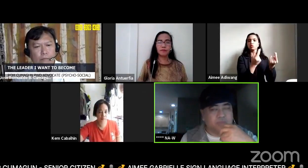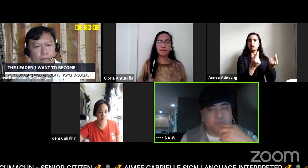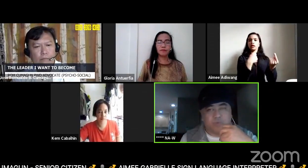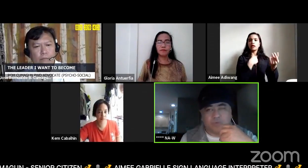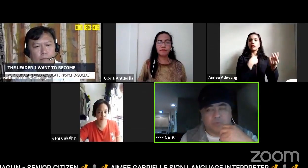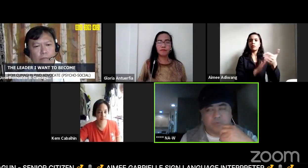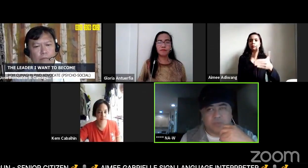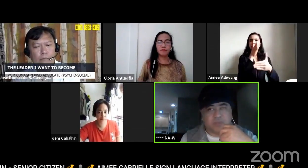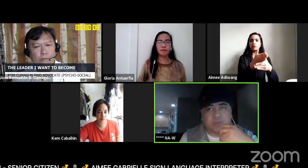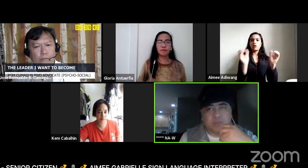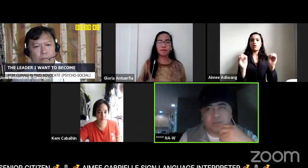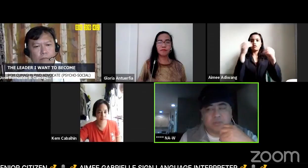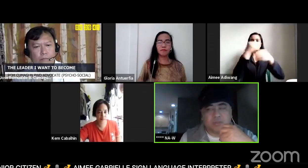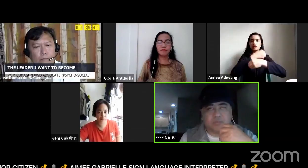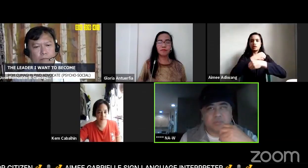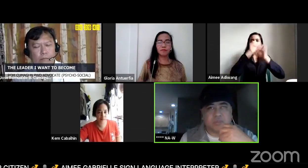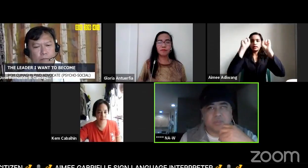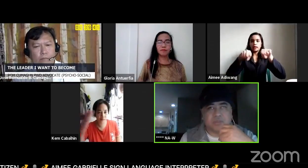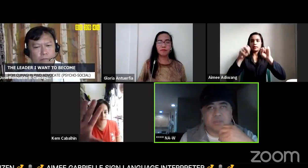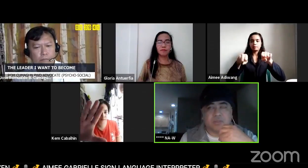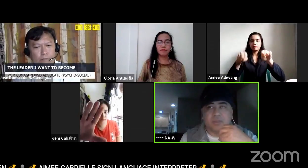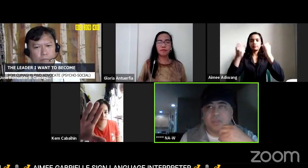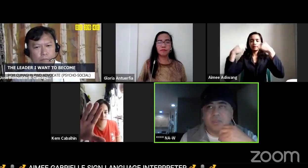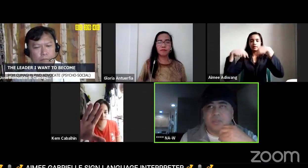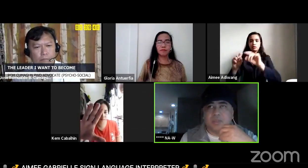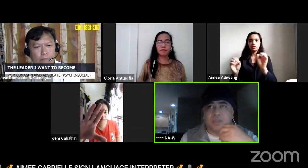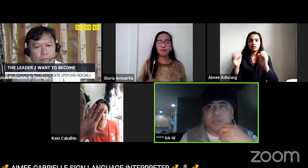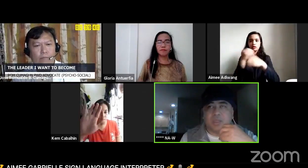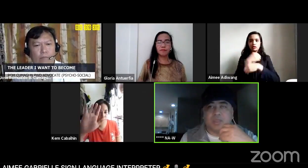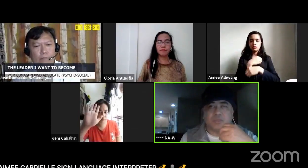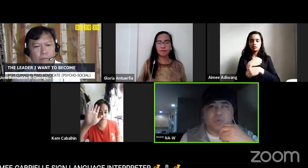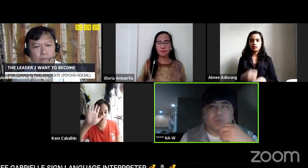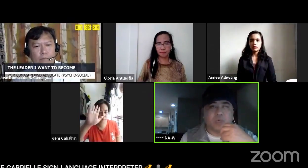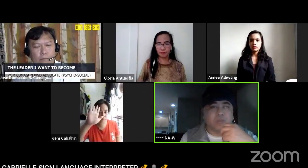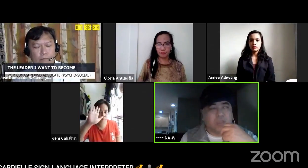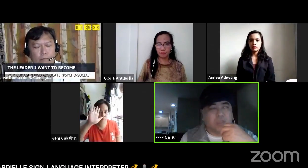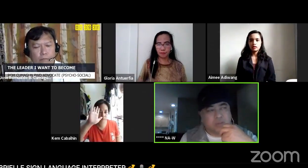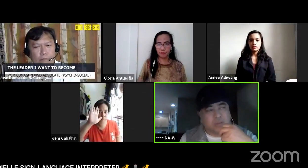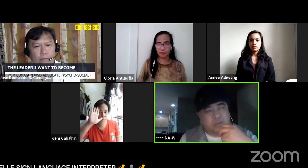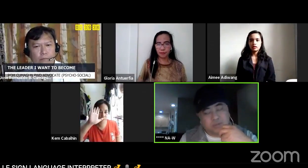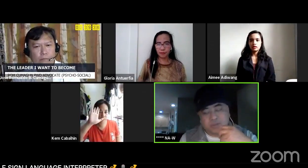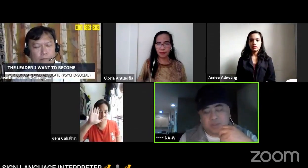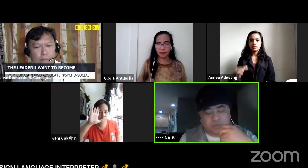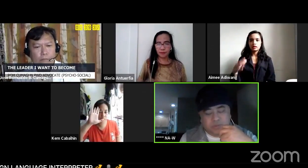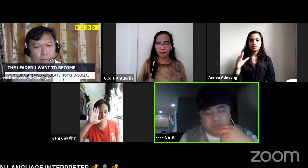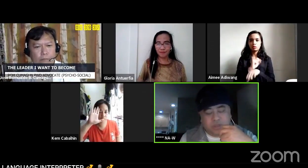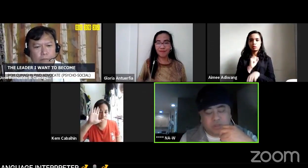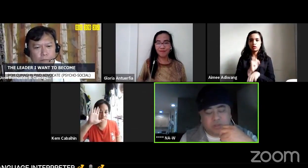the office involved, or if it's it's just liaison work, then